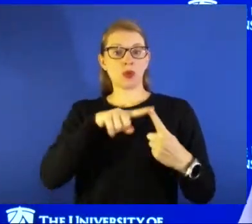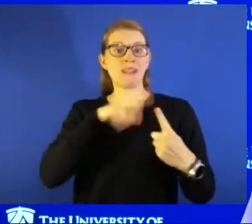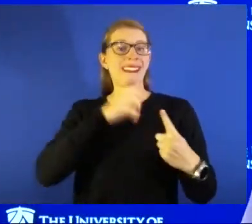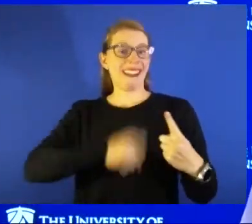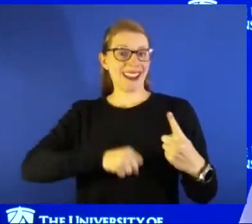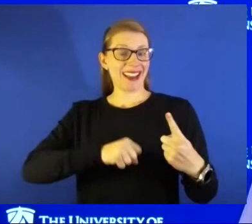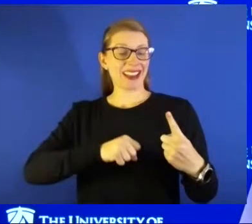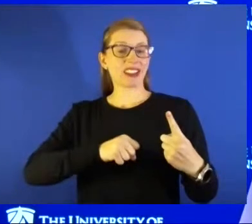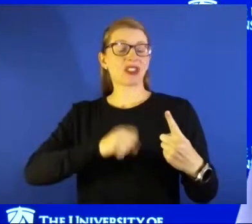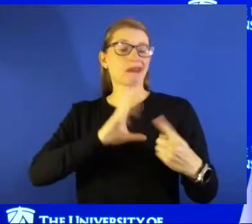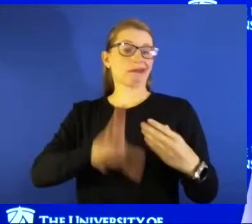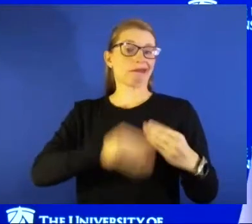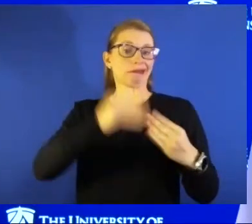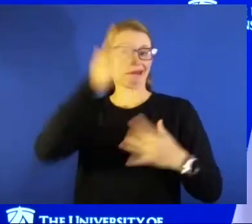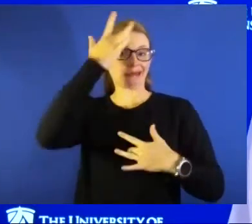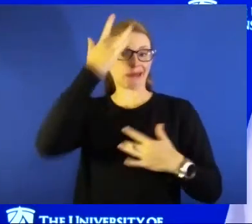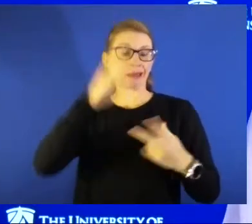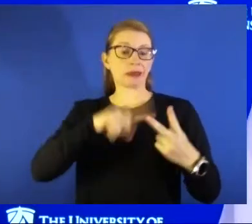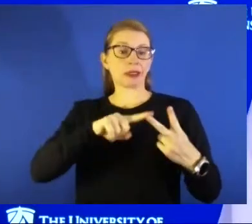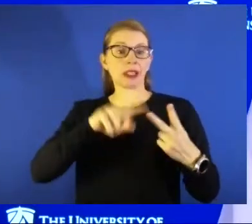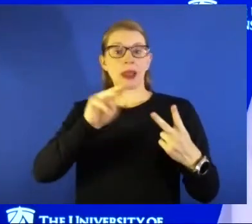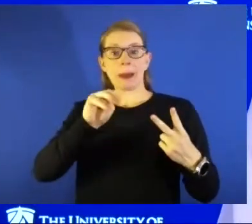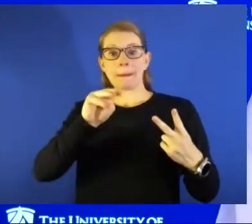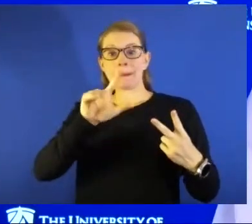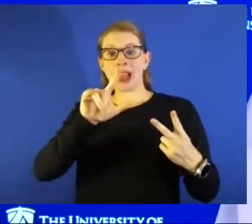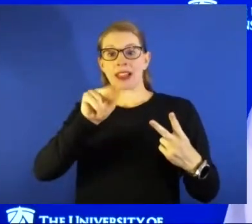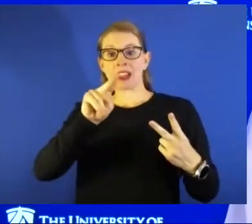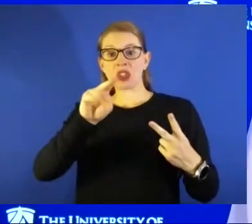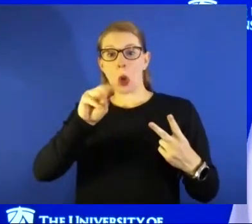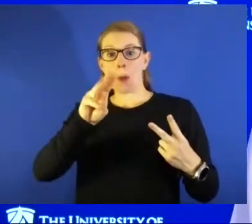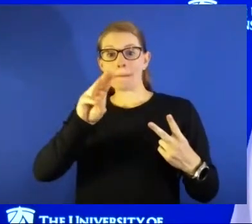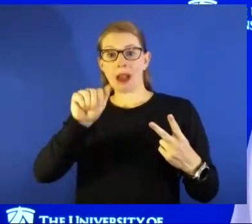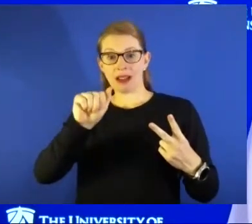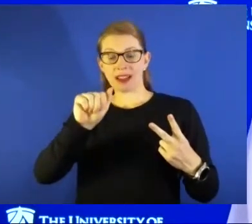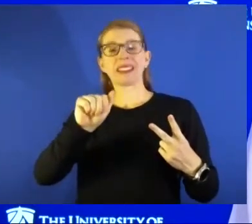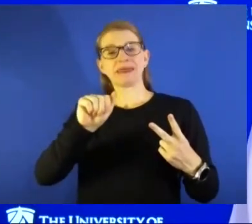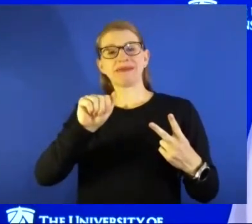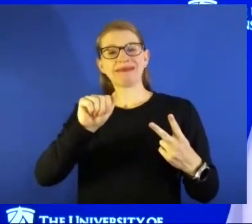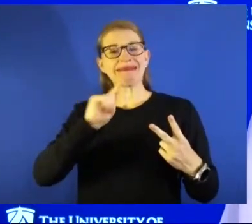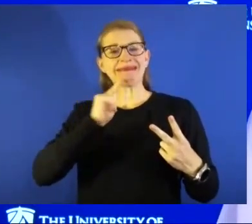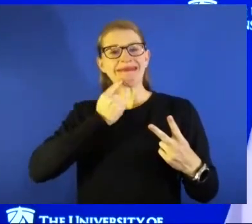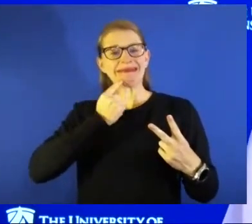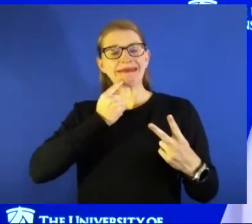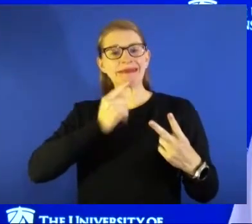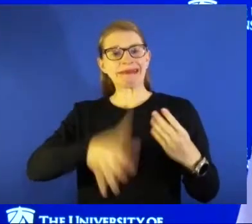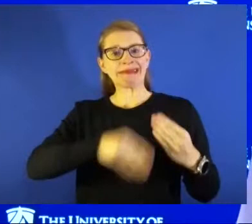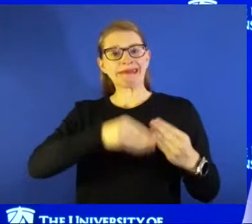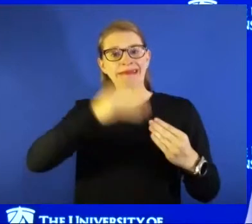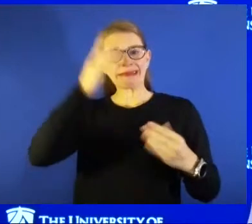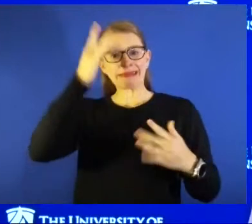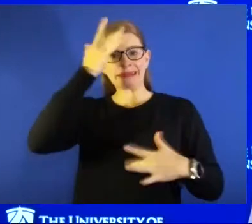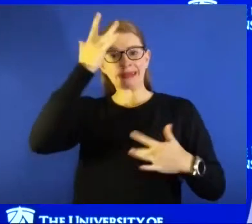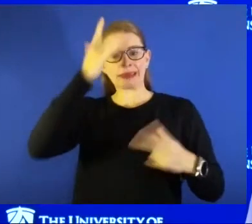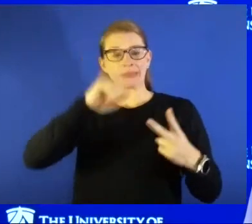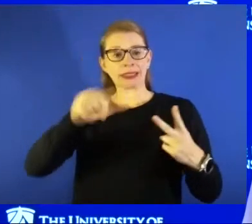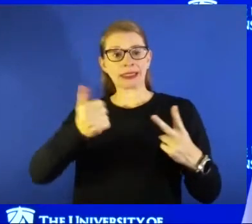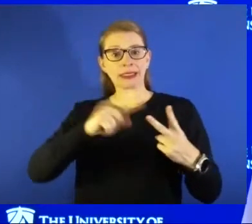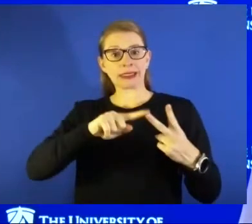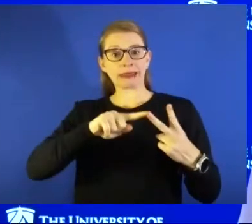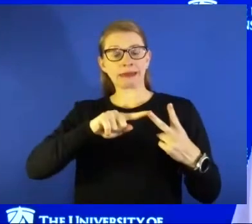comorbidity, melanoma as well, so significant comorbidities as well. And then another patient is